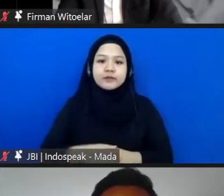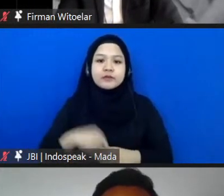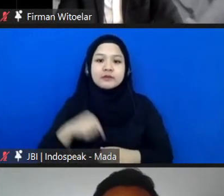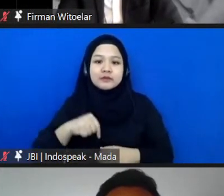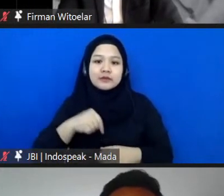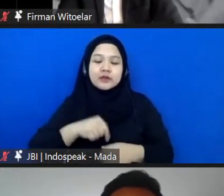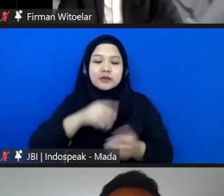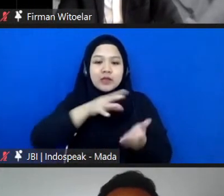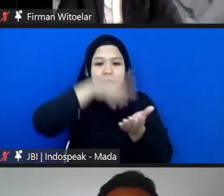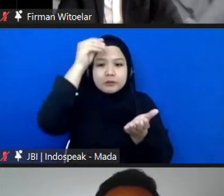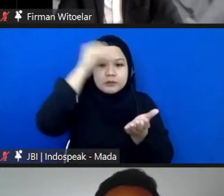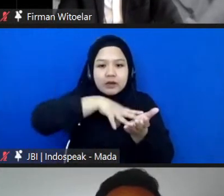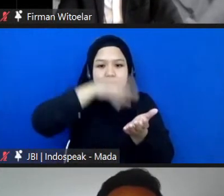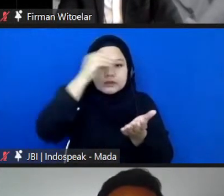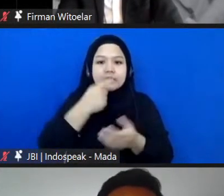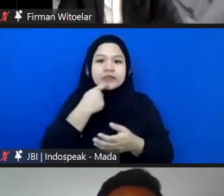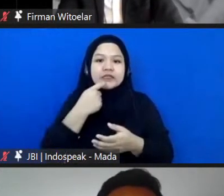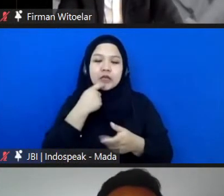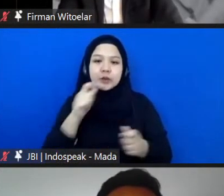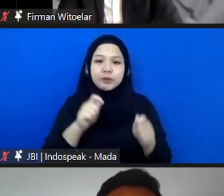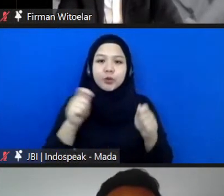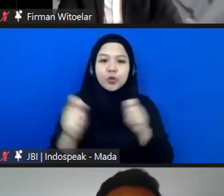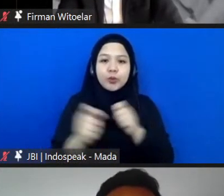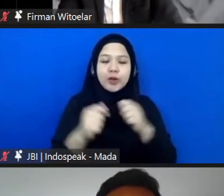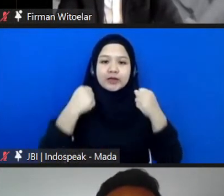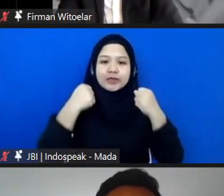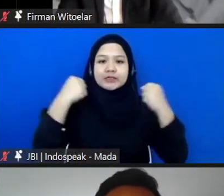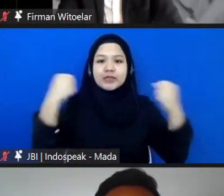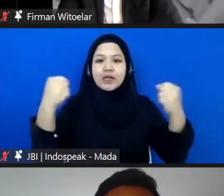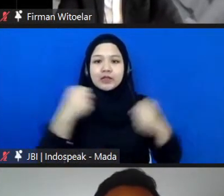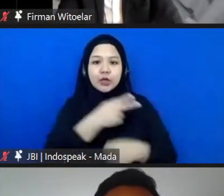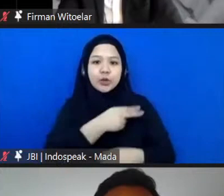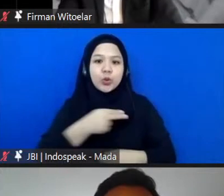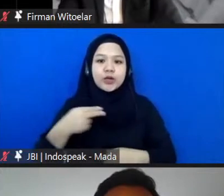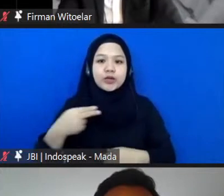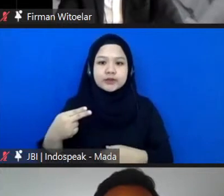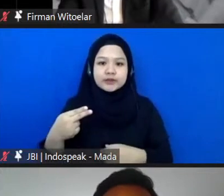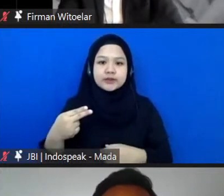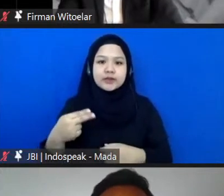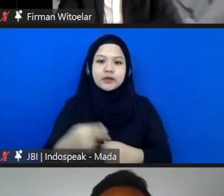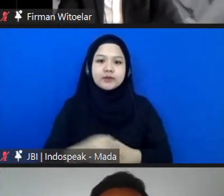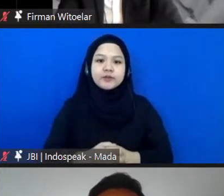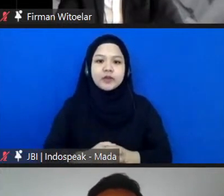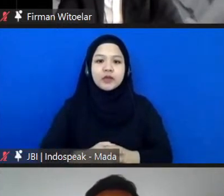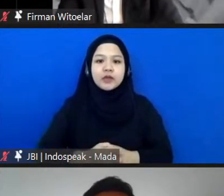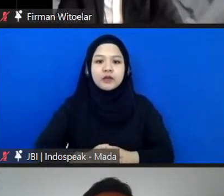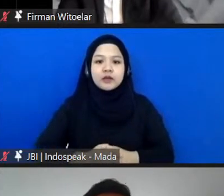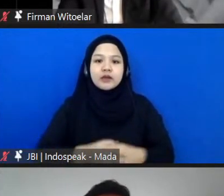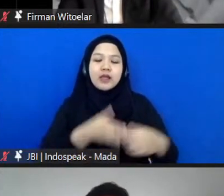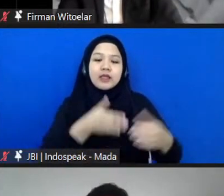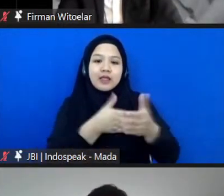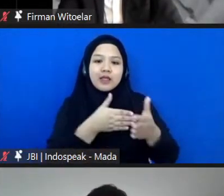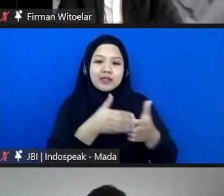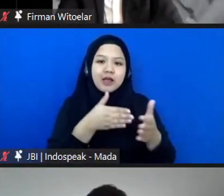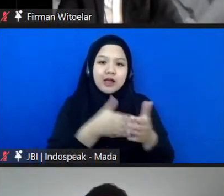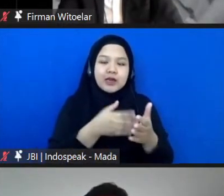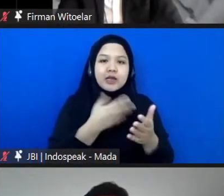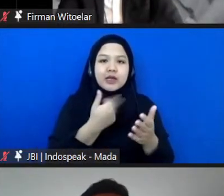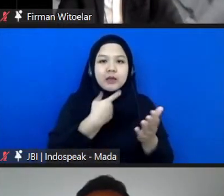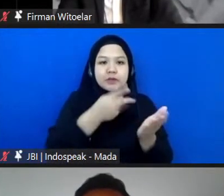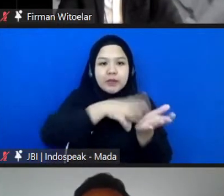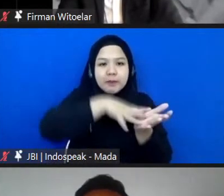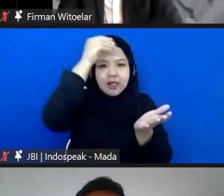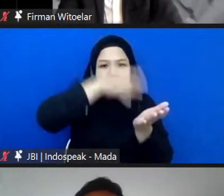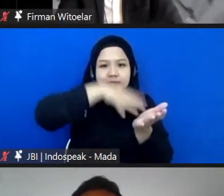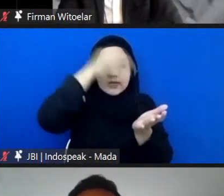Learned. Firstly, noting that this virtual event is being hosted by the Australian National University in Canberra and that many